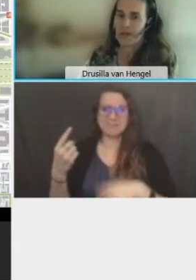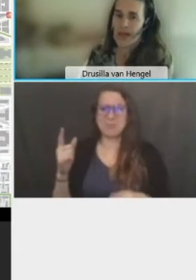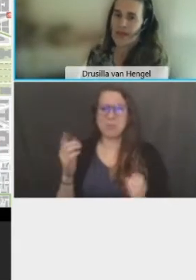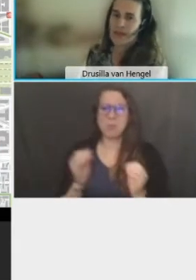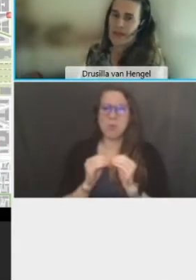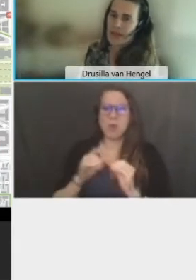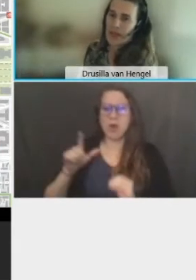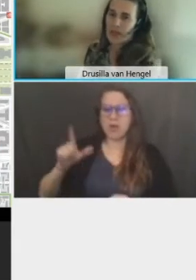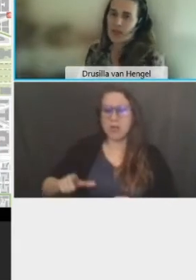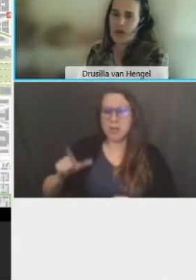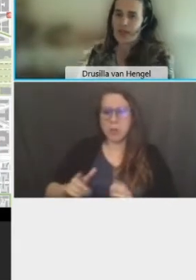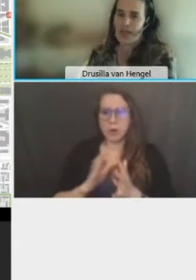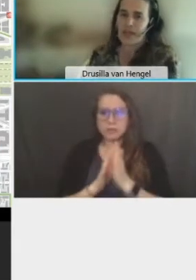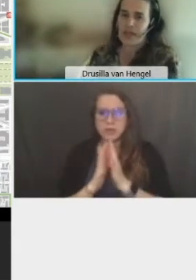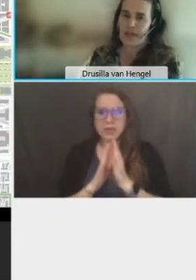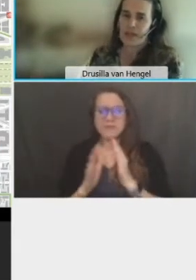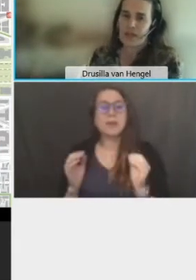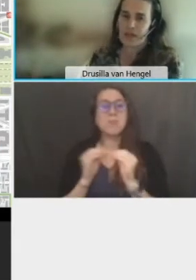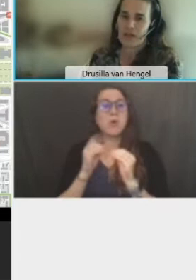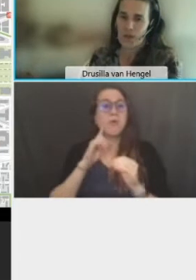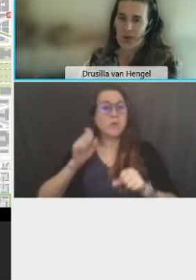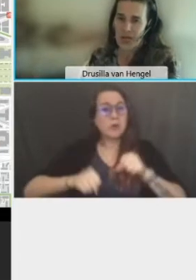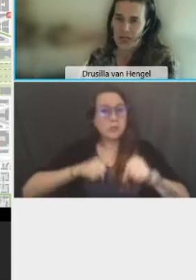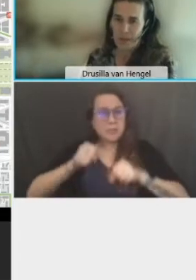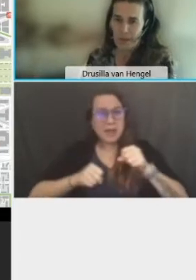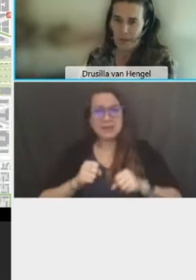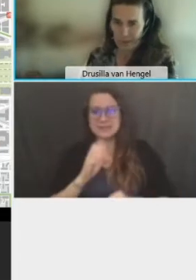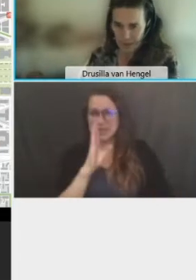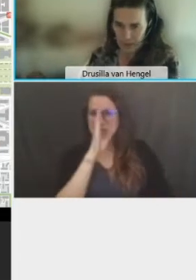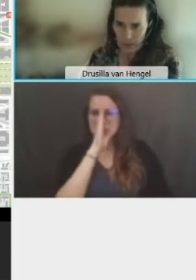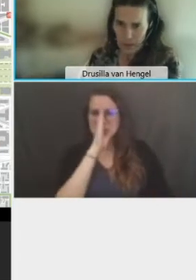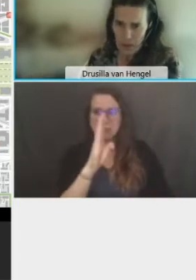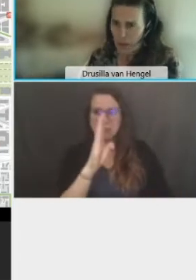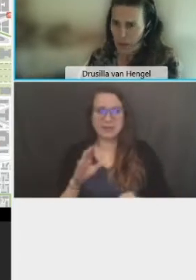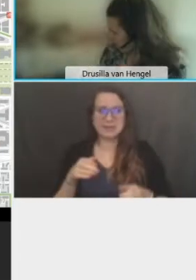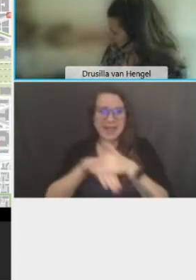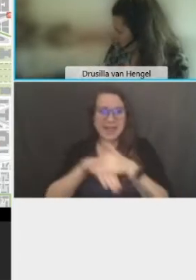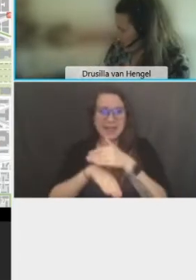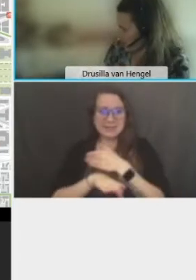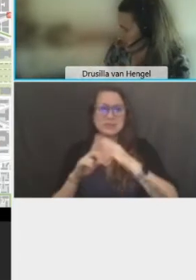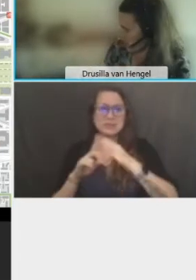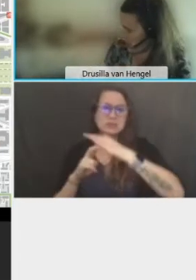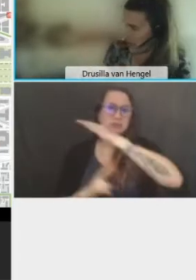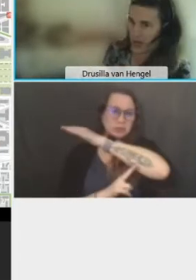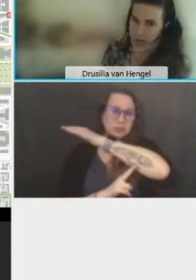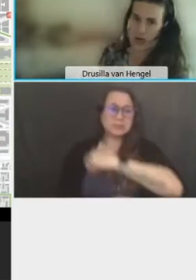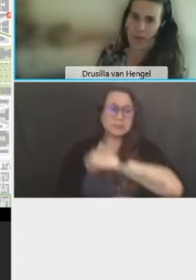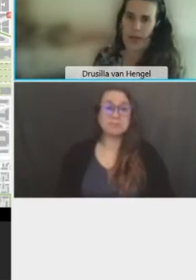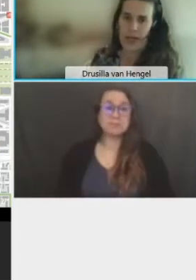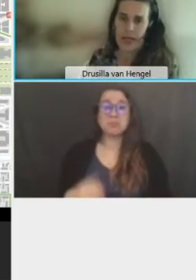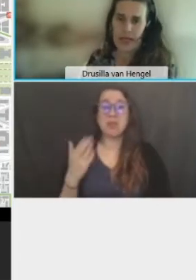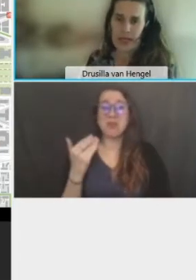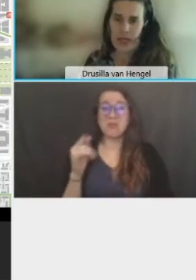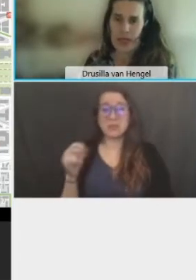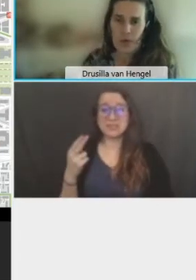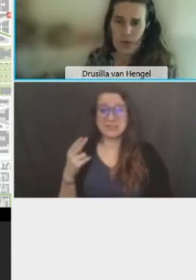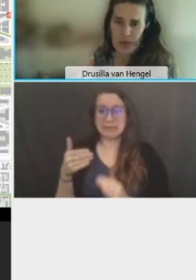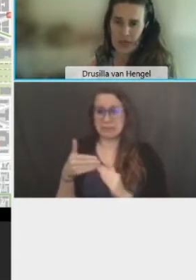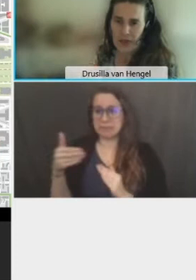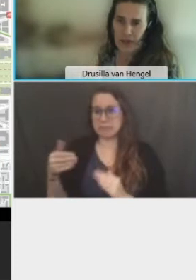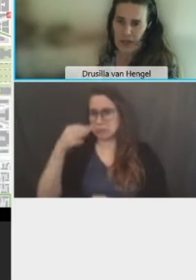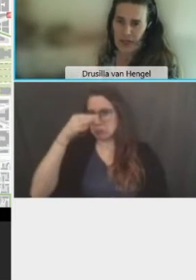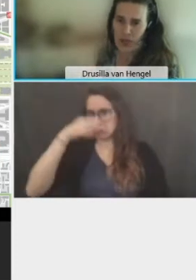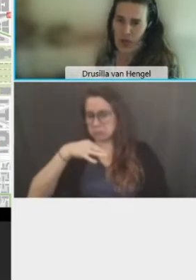alternatives for bicycle access and direct access to the bridge. 14th Street, on the other hand, nearby is a